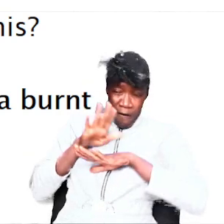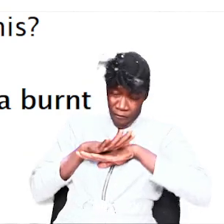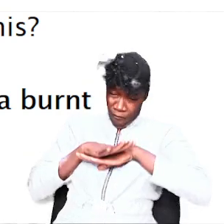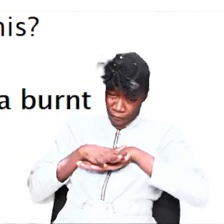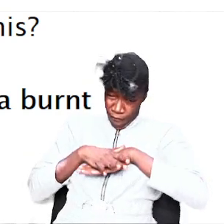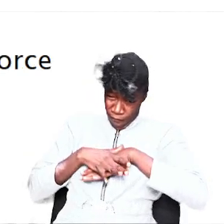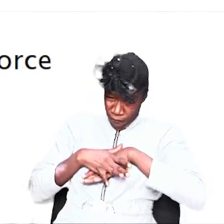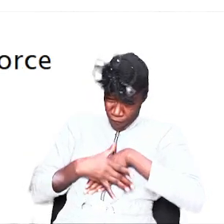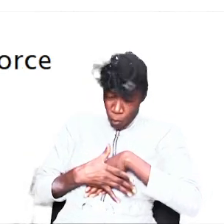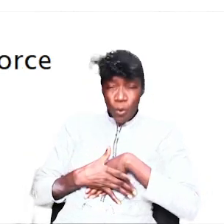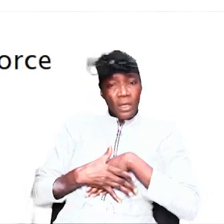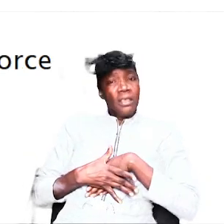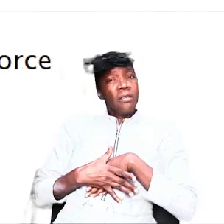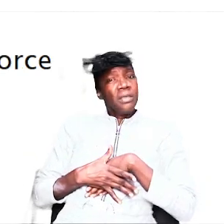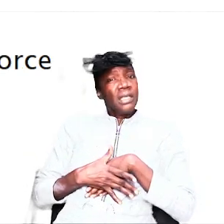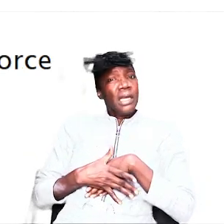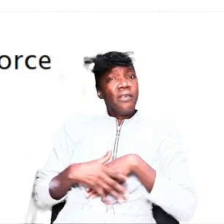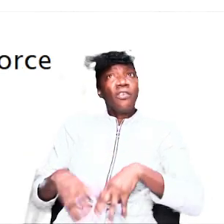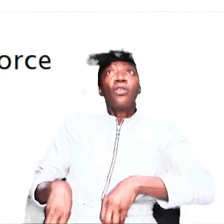burnt offering.